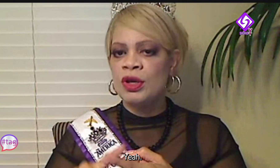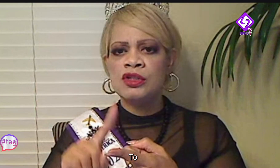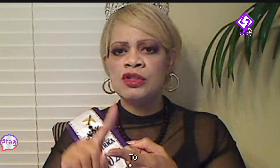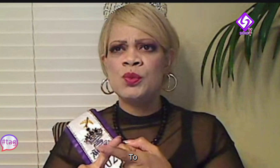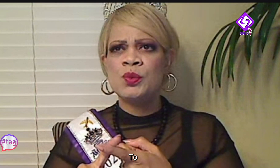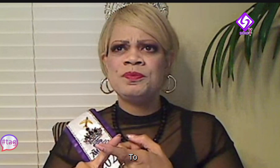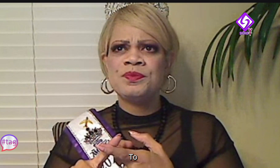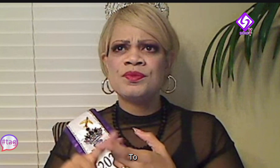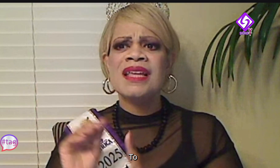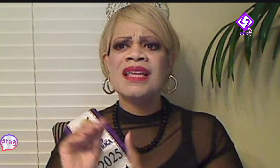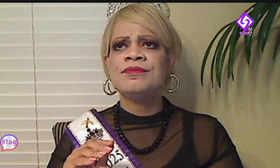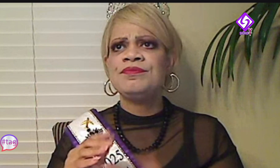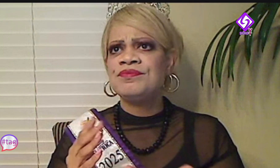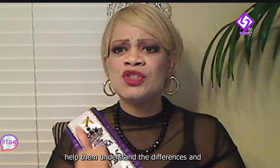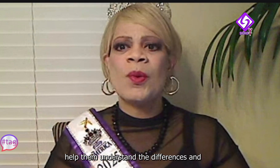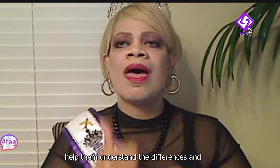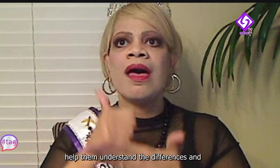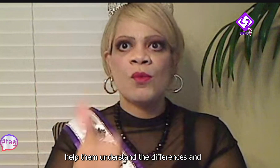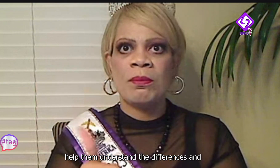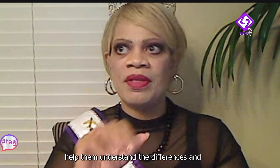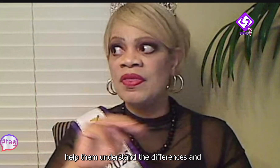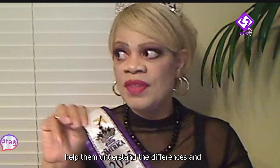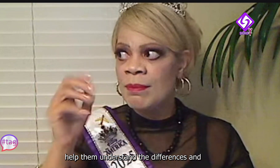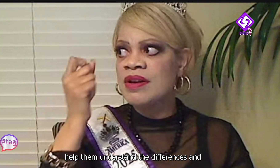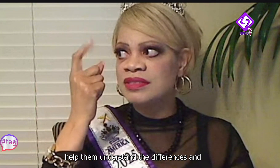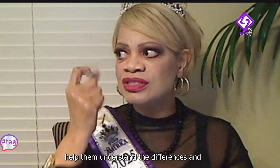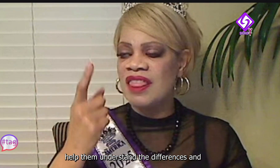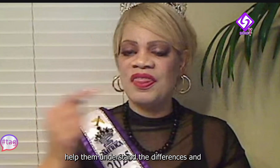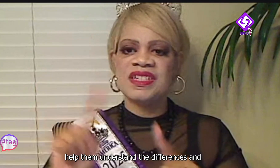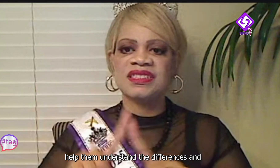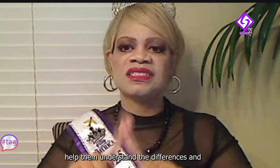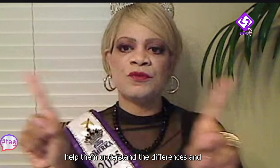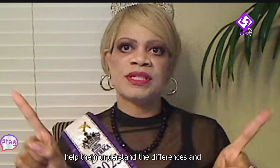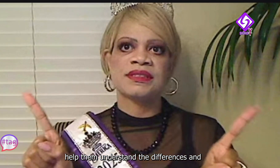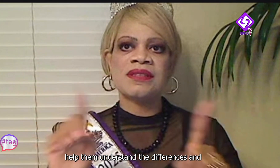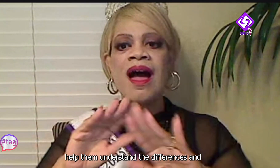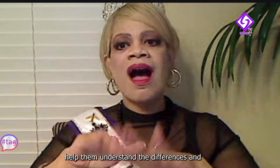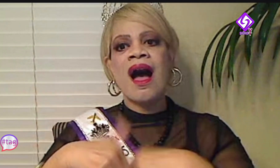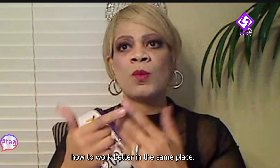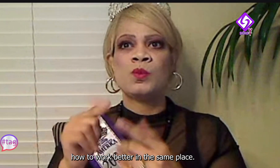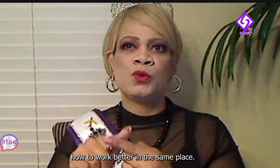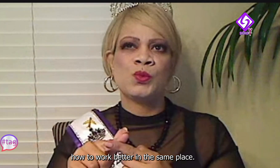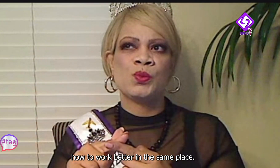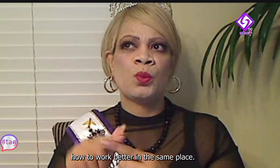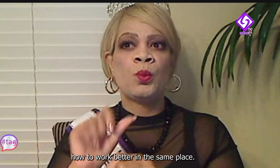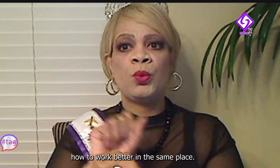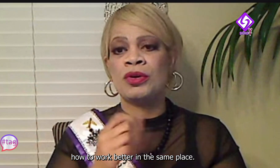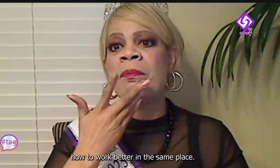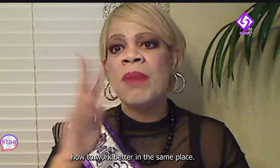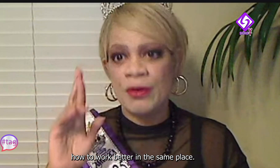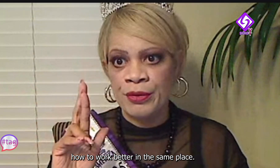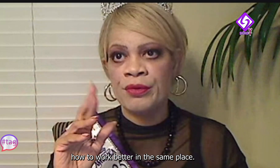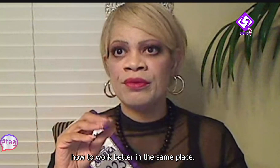Yeah. To help them understand the differences and how to